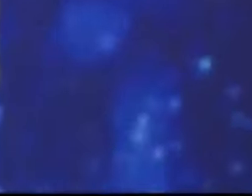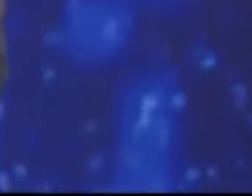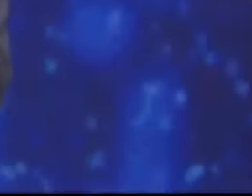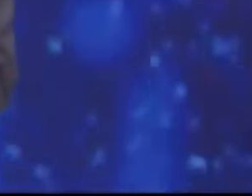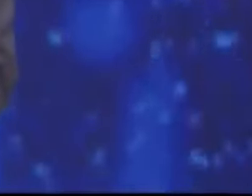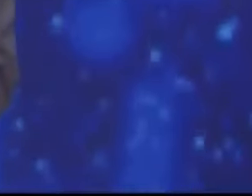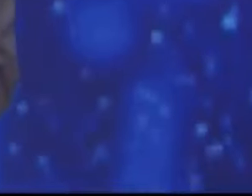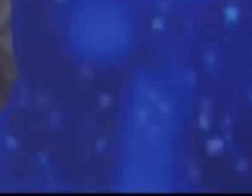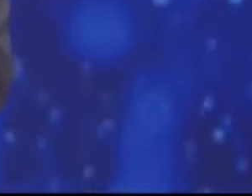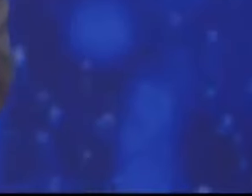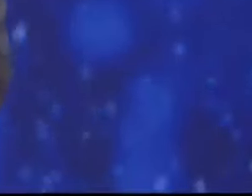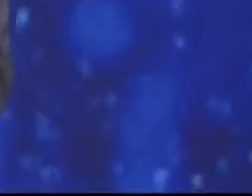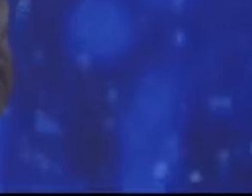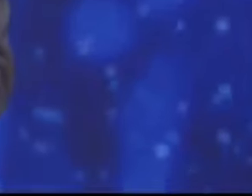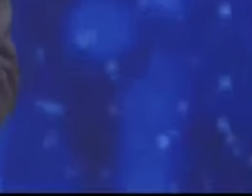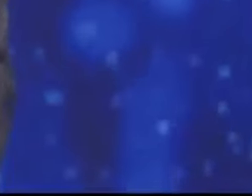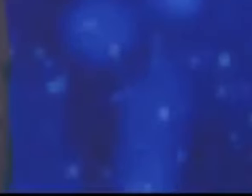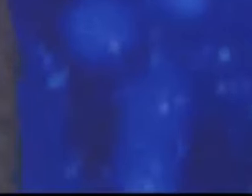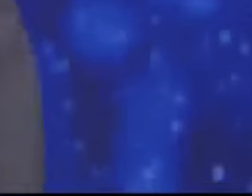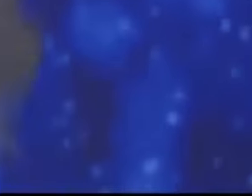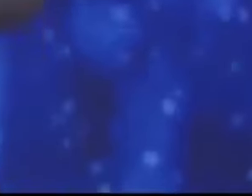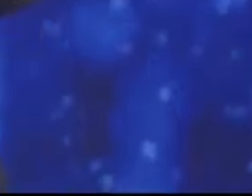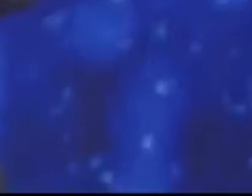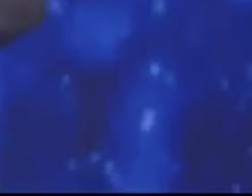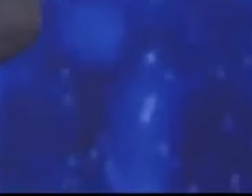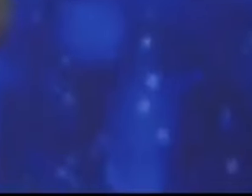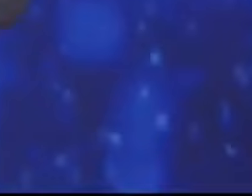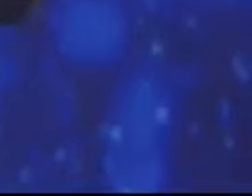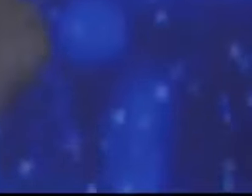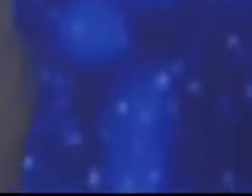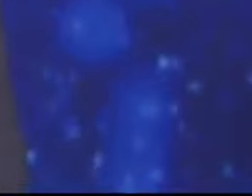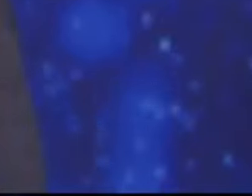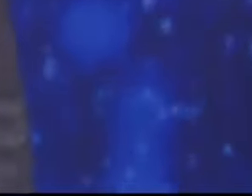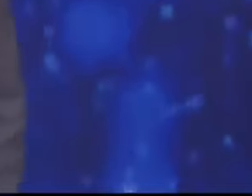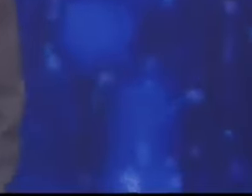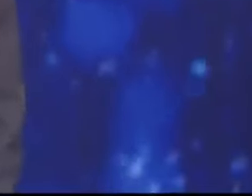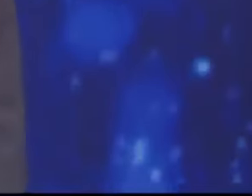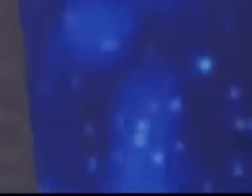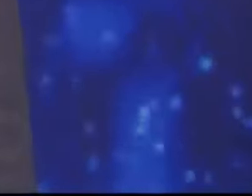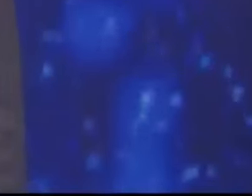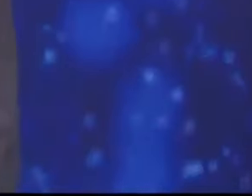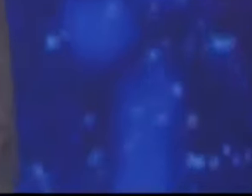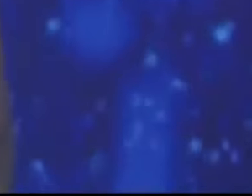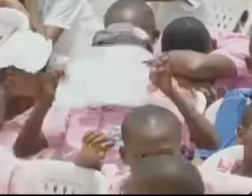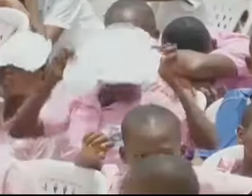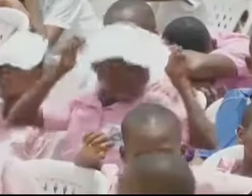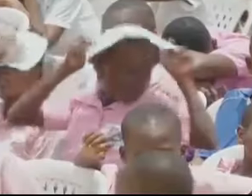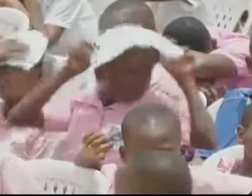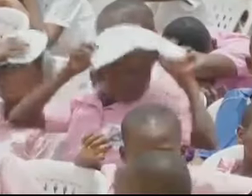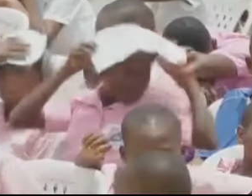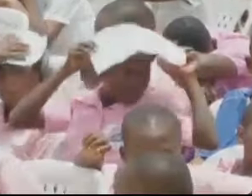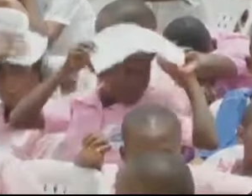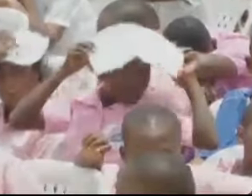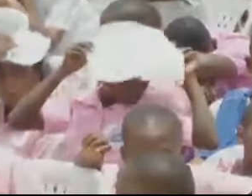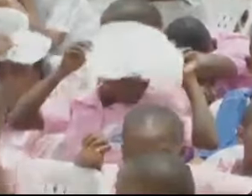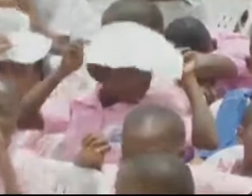say they'll make the fire, they make the environment, they'll make life fiery for you, fiery for you. That